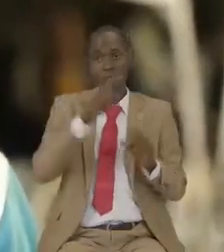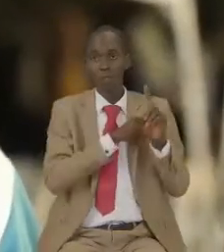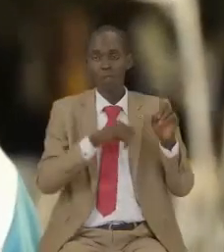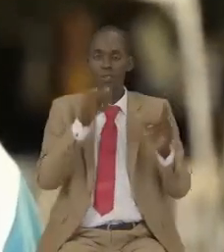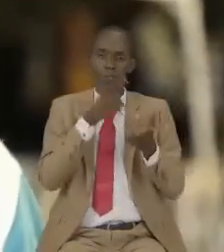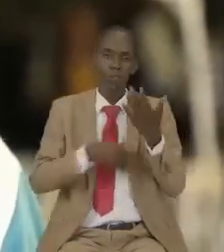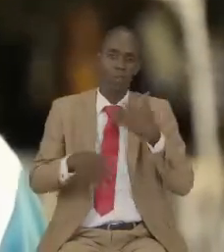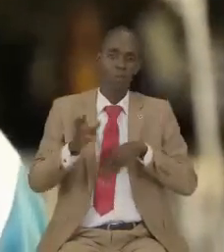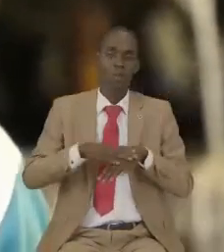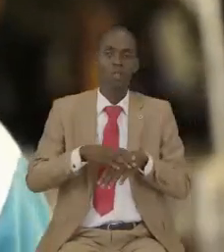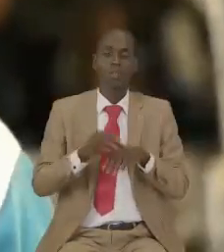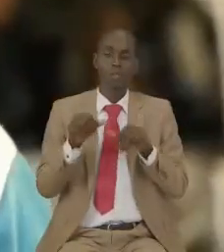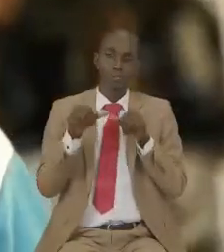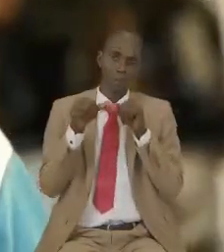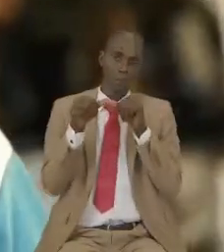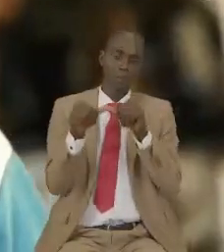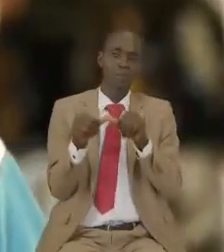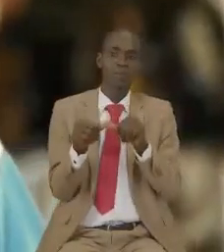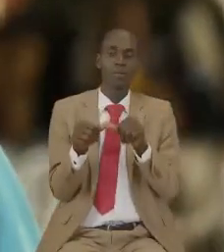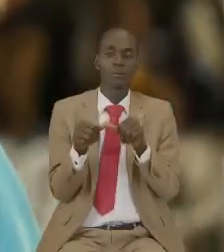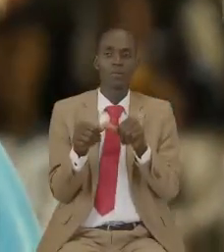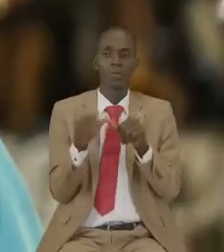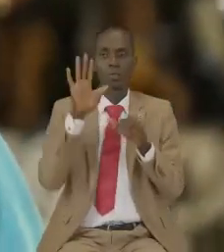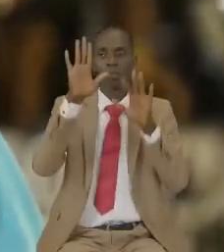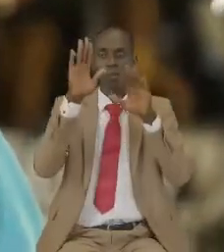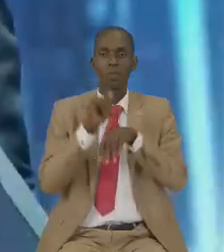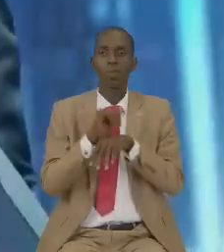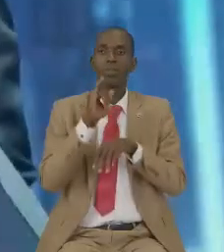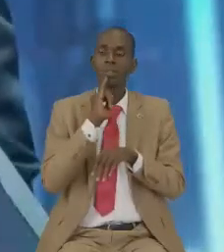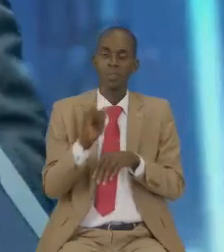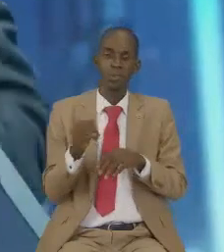off. Your miracle is on the way.